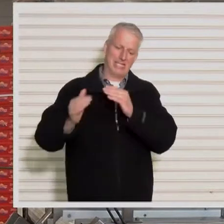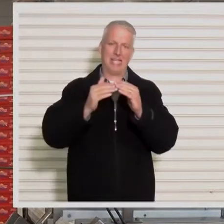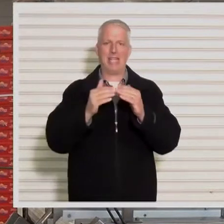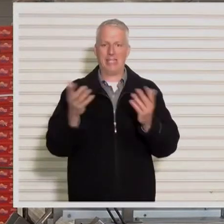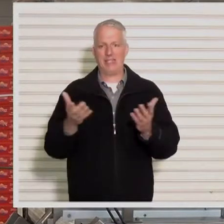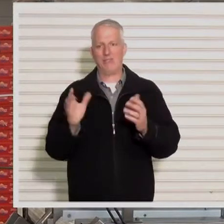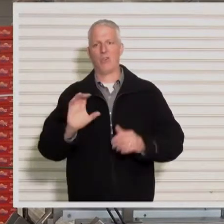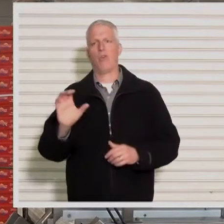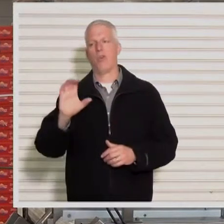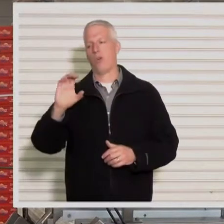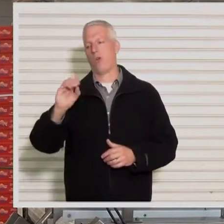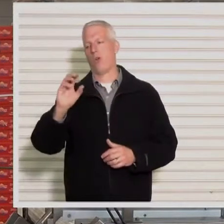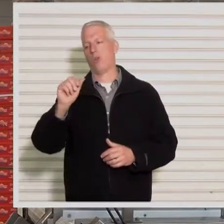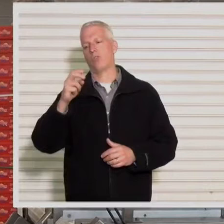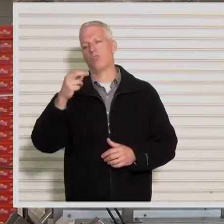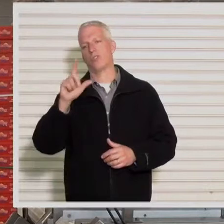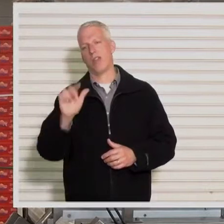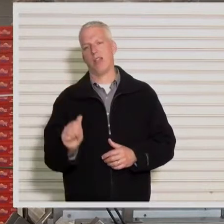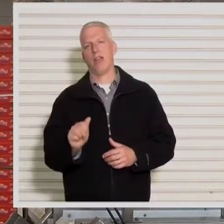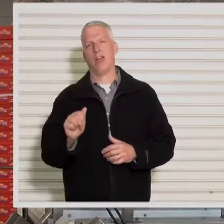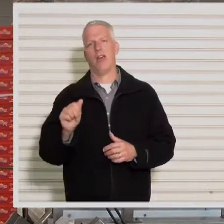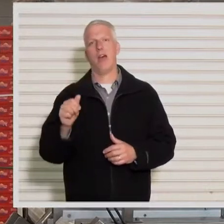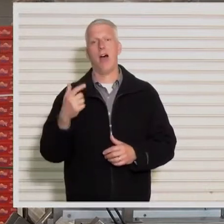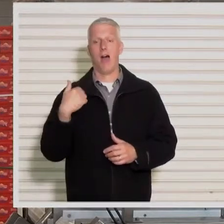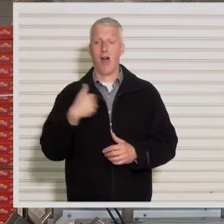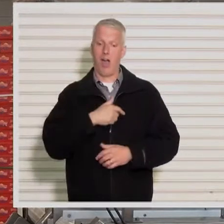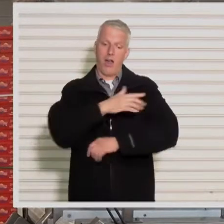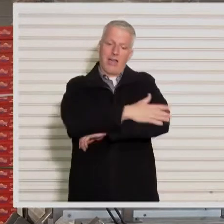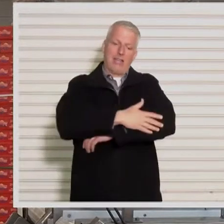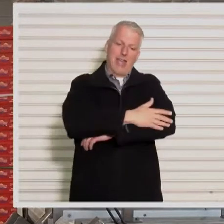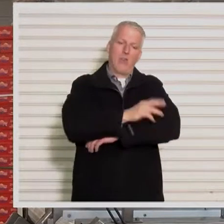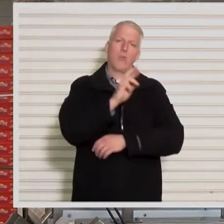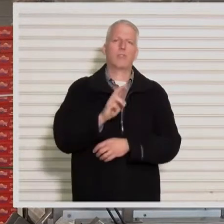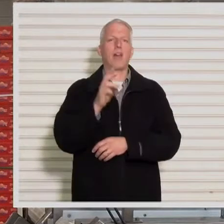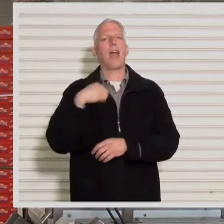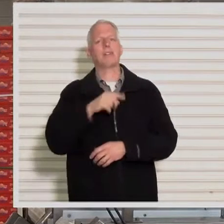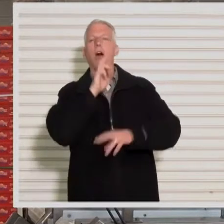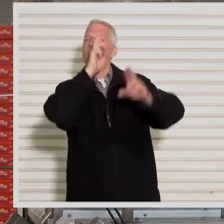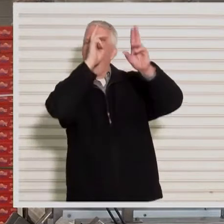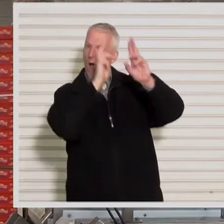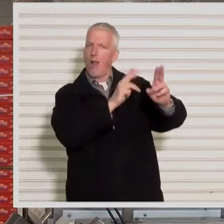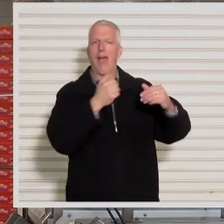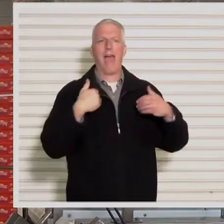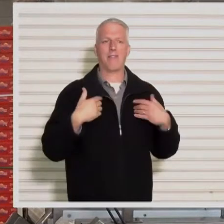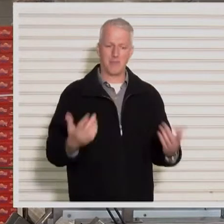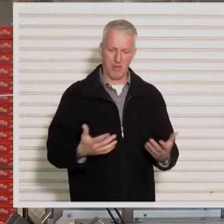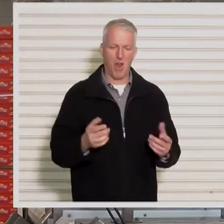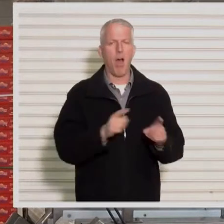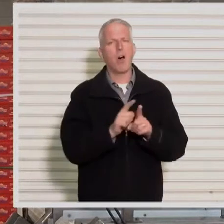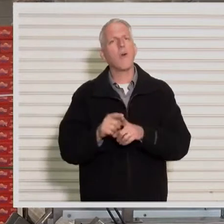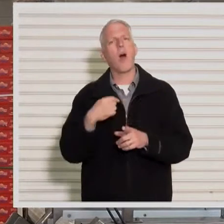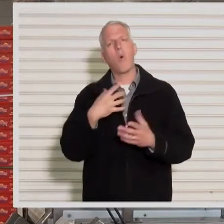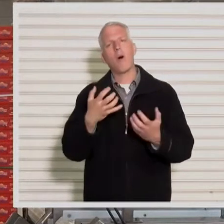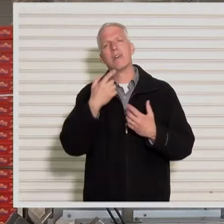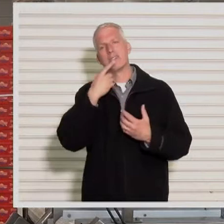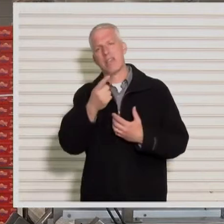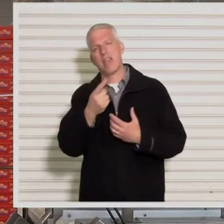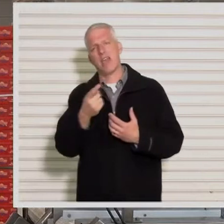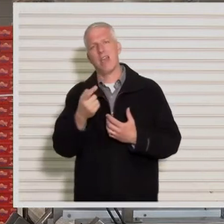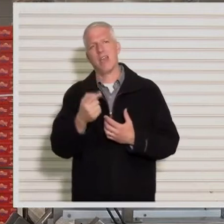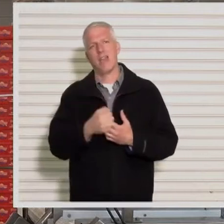Coachella. And obviously our county of Riverside is honored to have them. And I also just want to say, I want to put in a plug